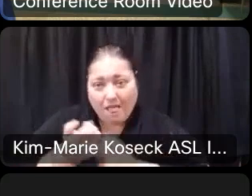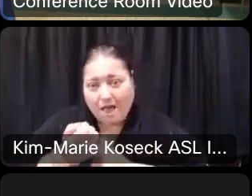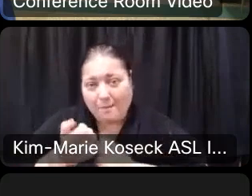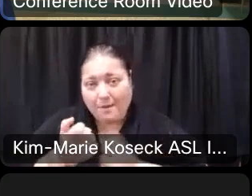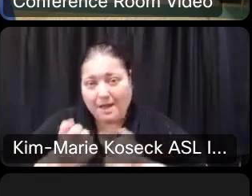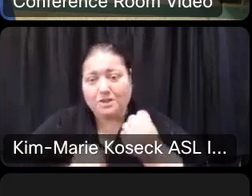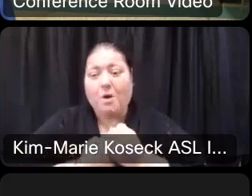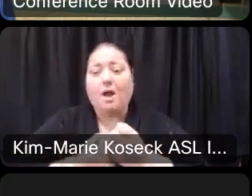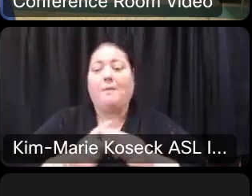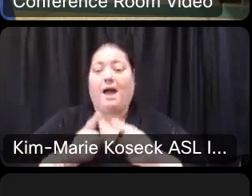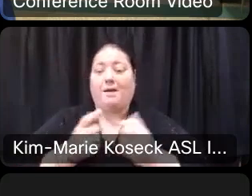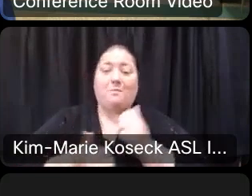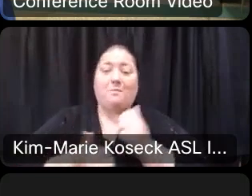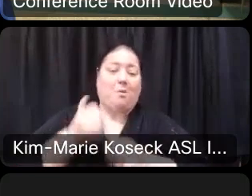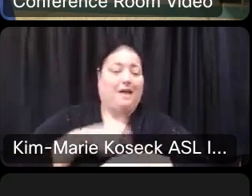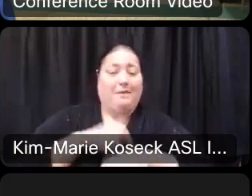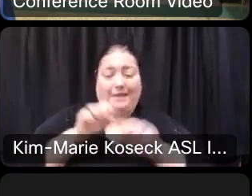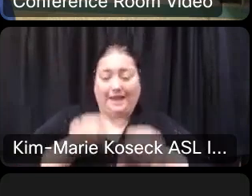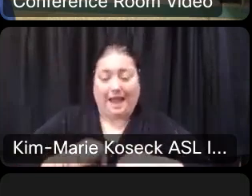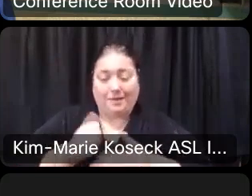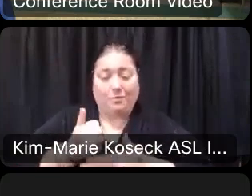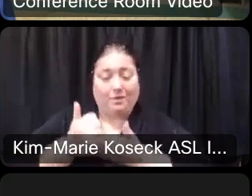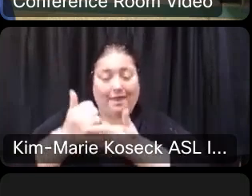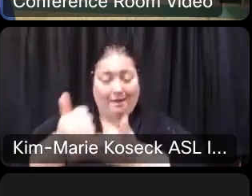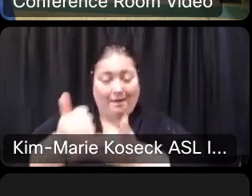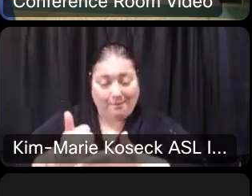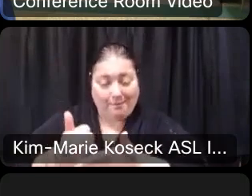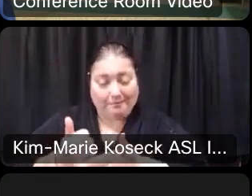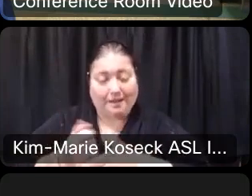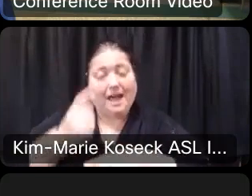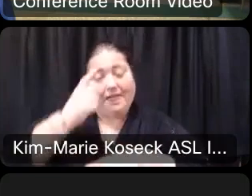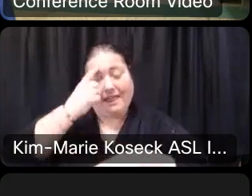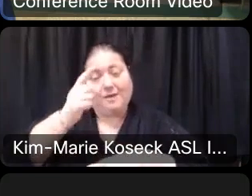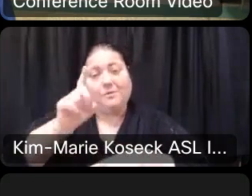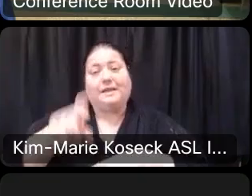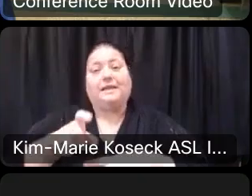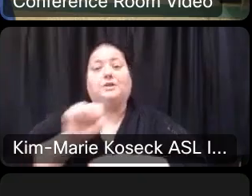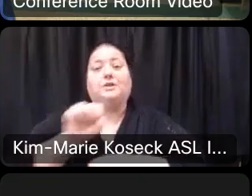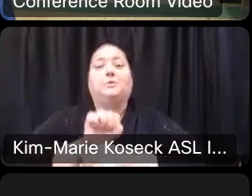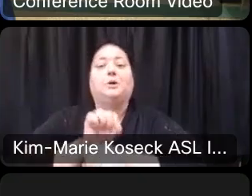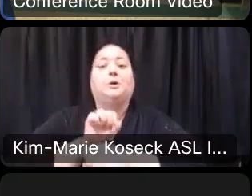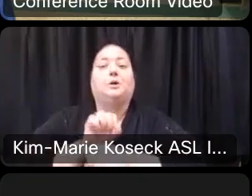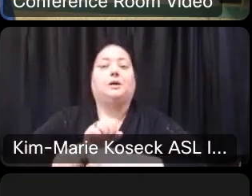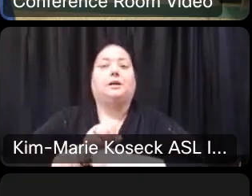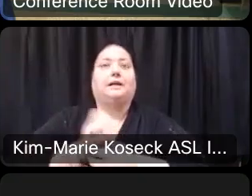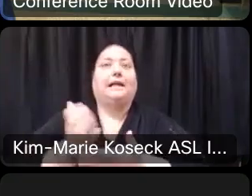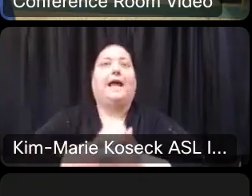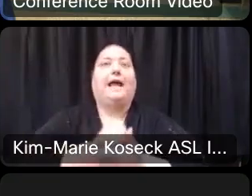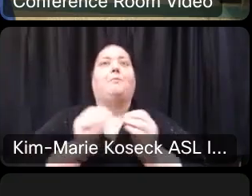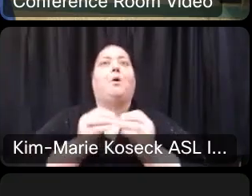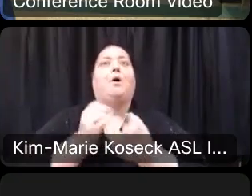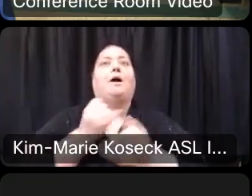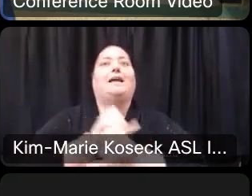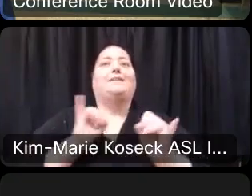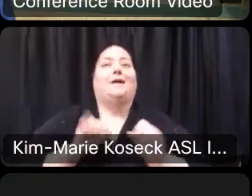most times they can do it, but with some help. So I think we need to work on getting more independent